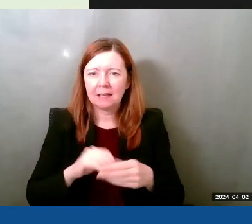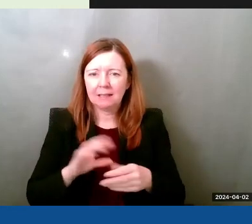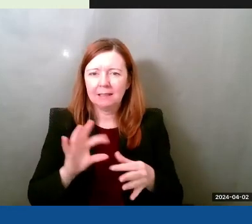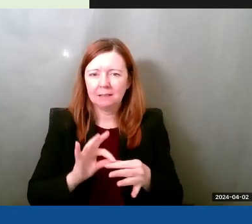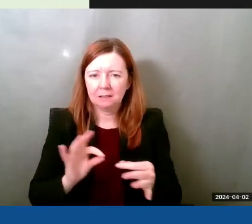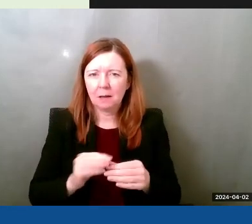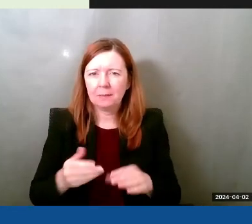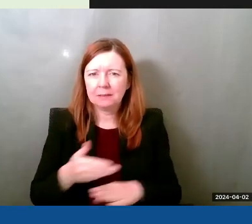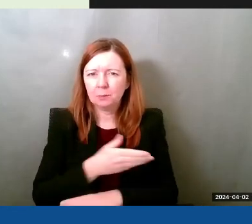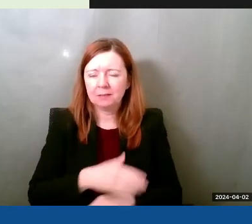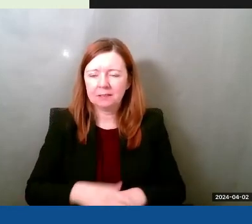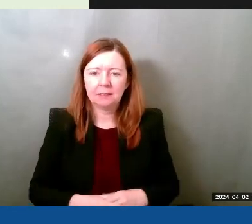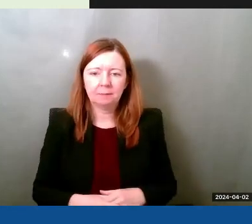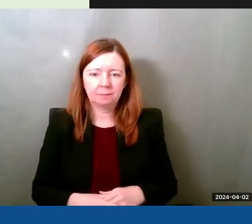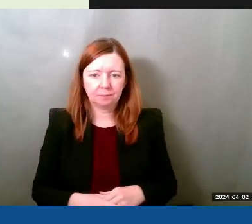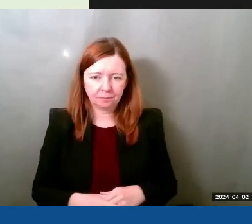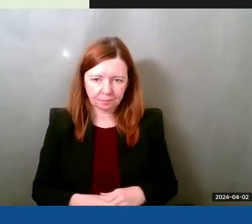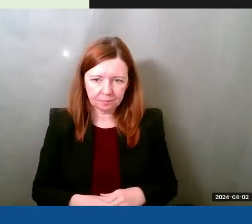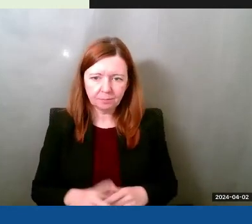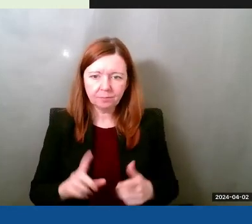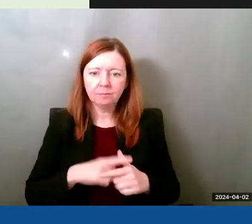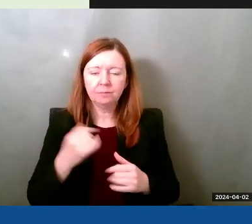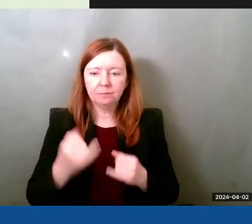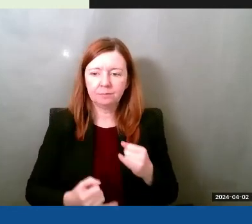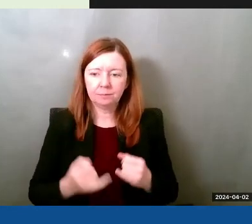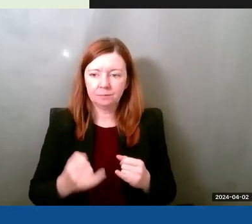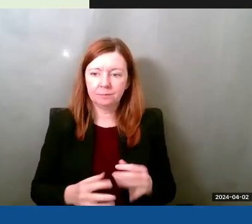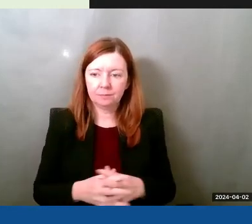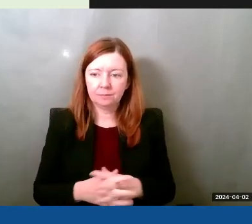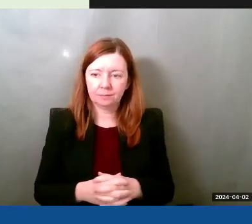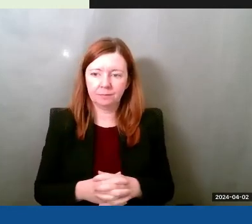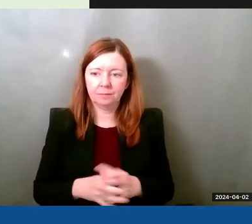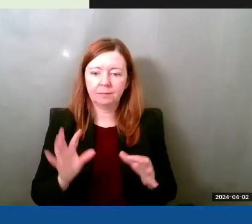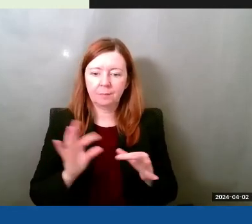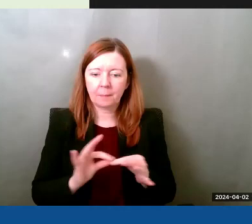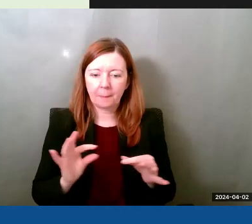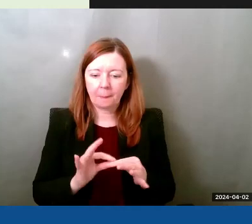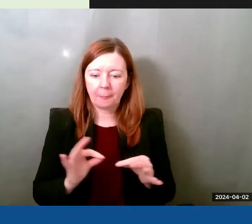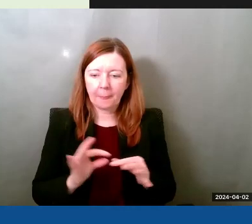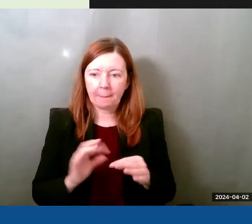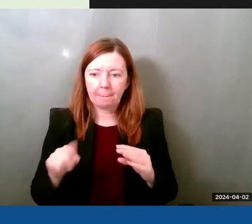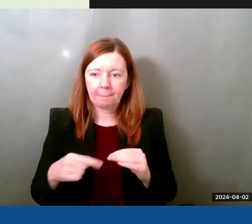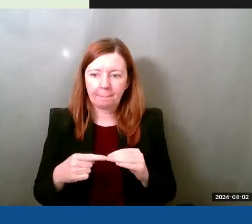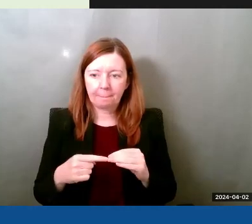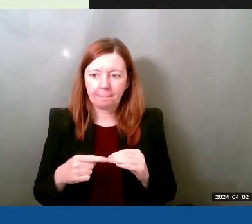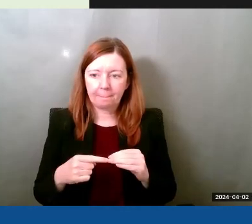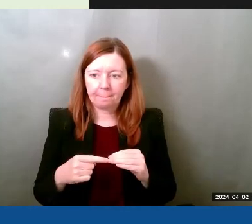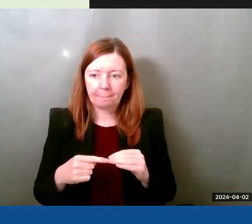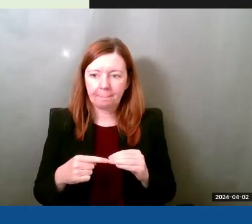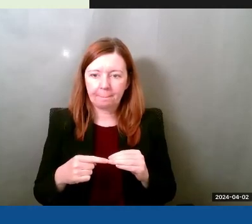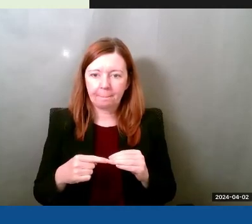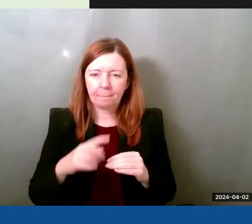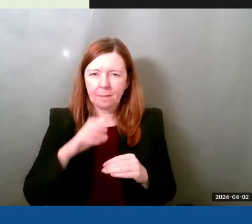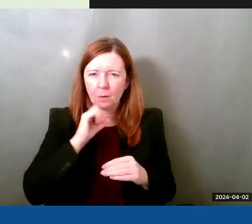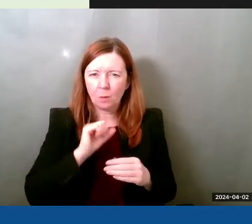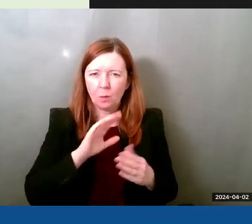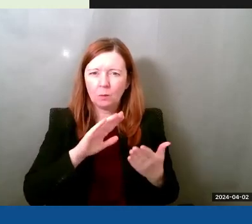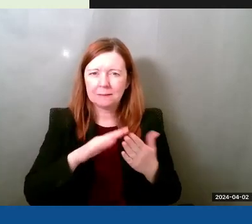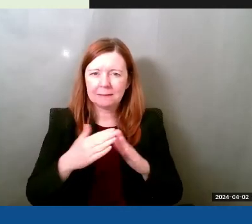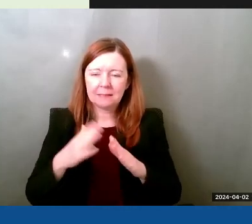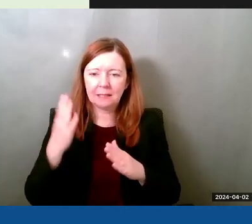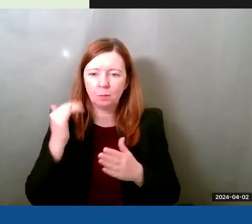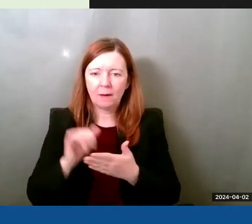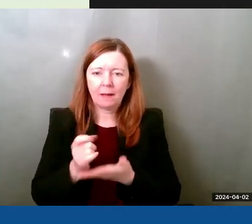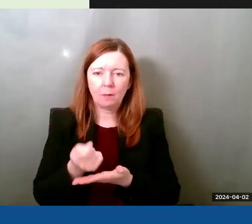comments previously. And then lastly, I think there was a comment regarding Old City and why it was excluded